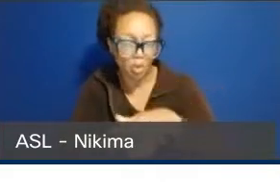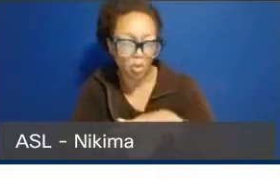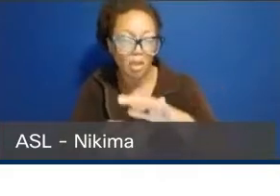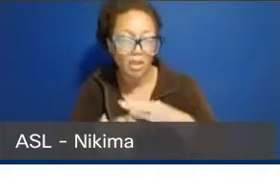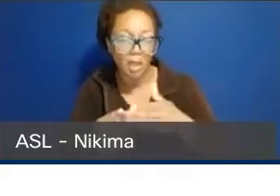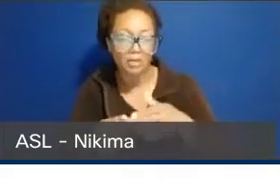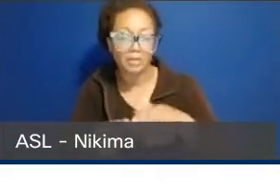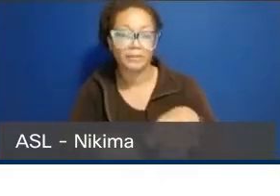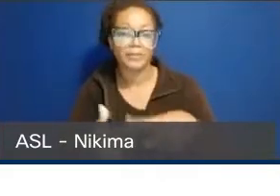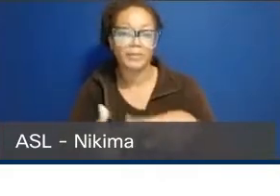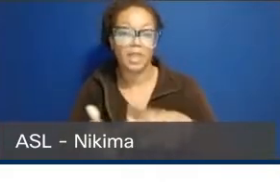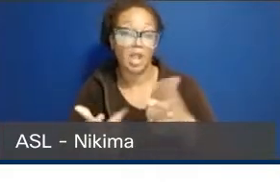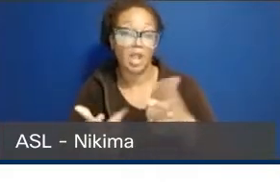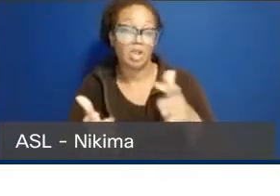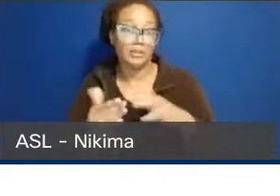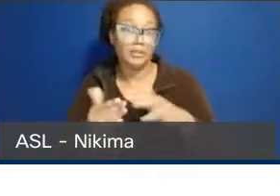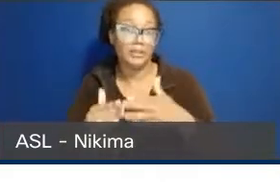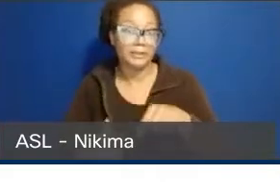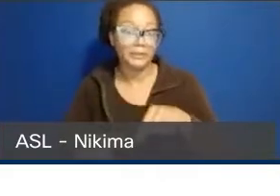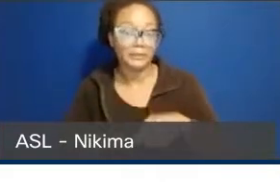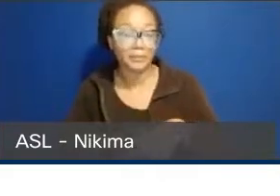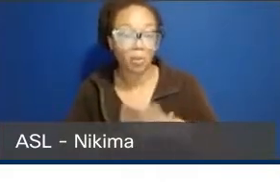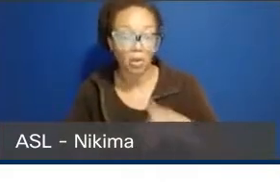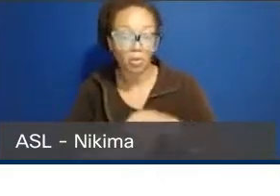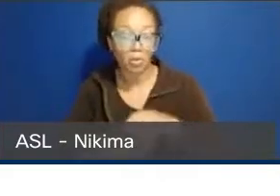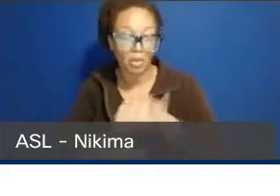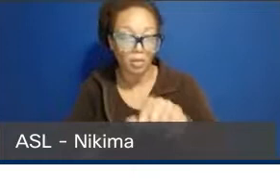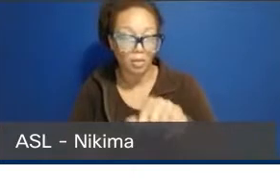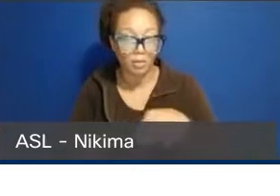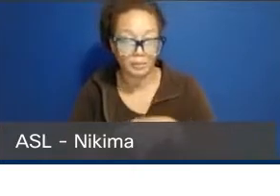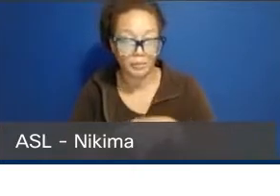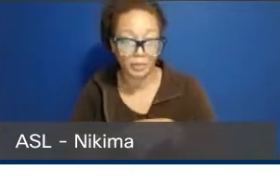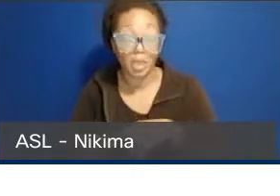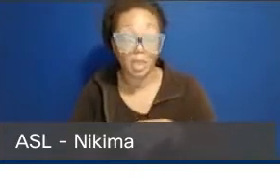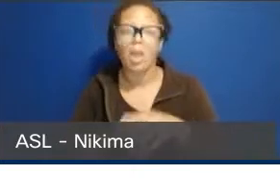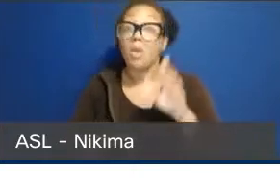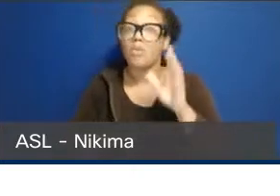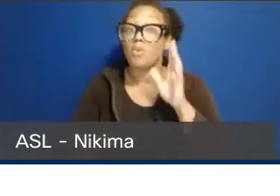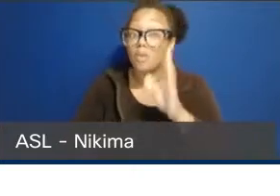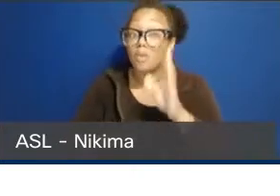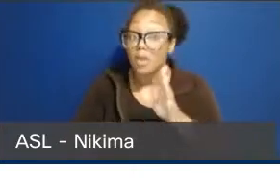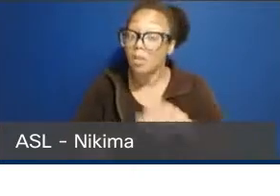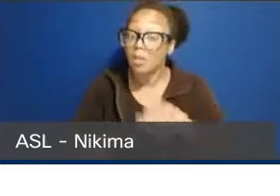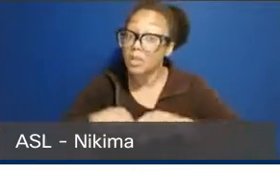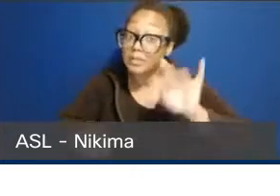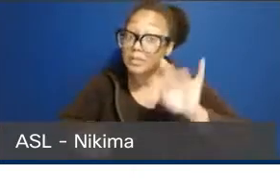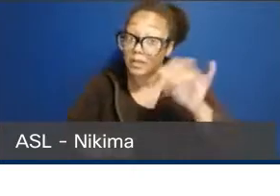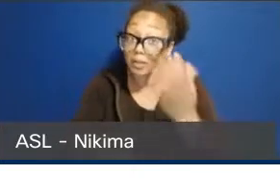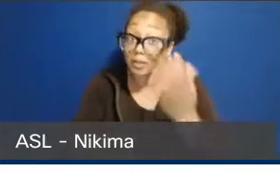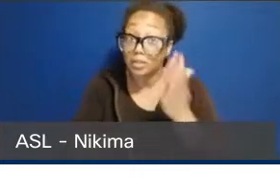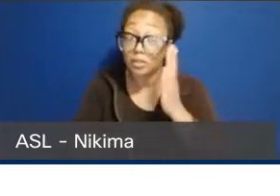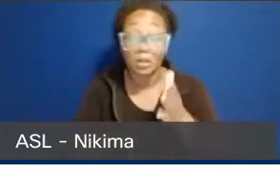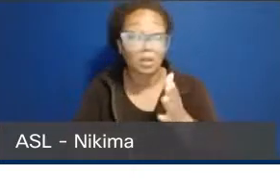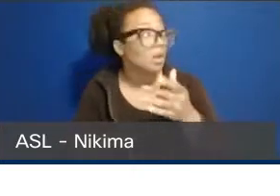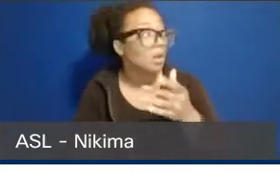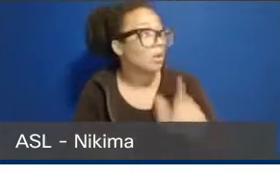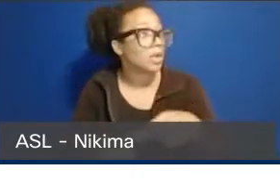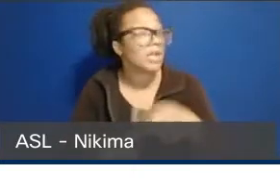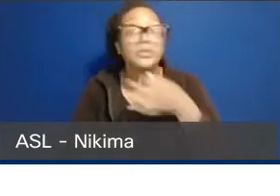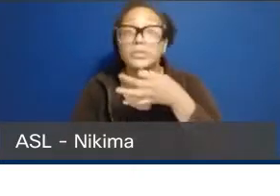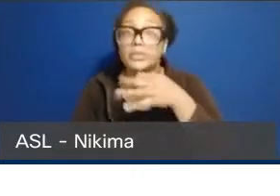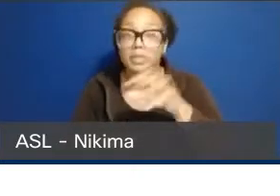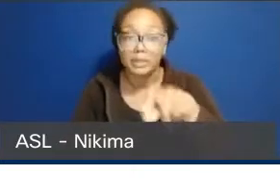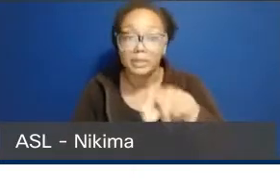we produce them, and we're going to produce that. We're actually going to release it in September, in a couple of